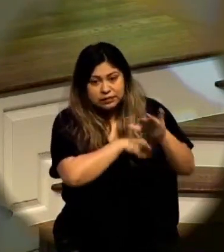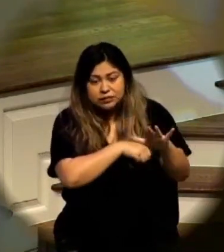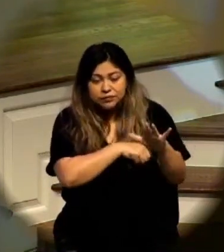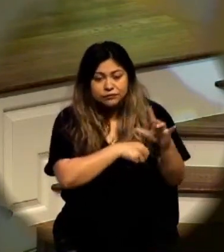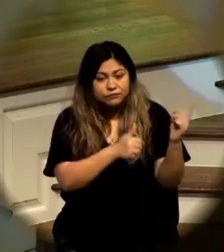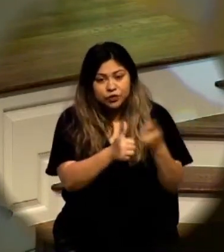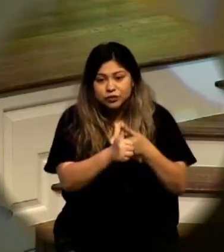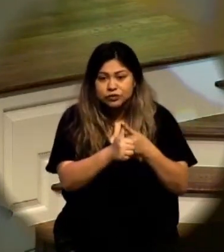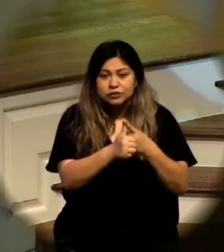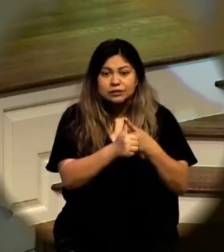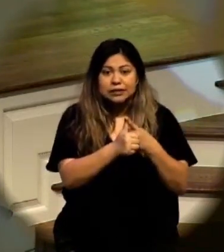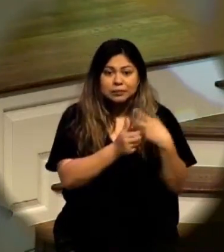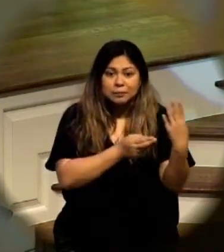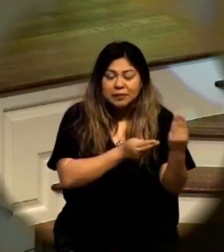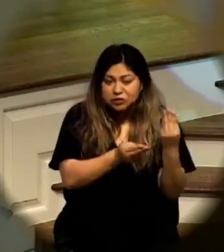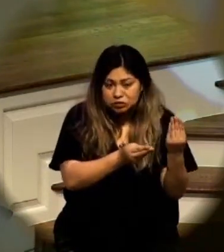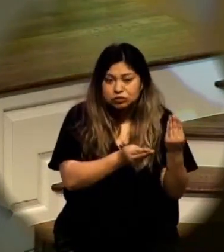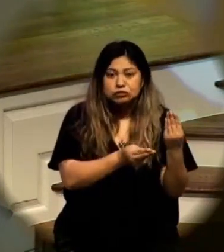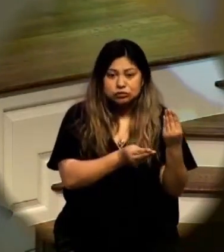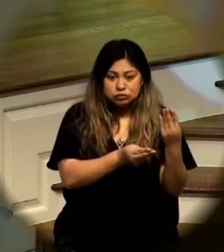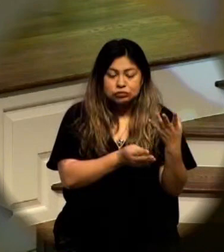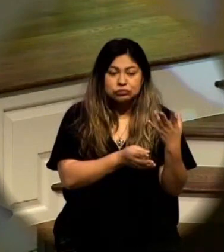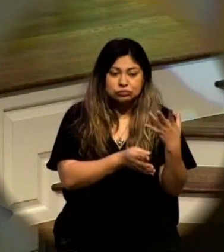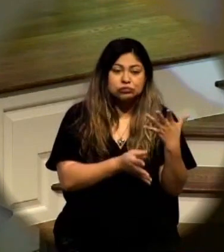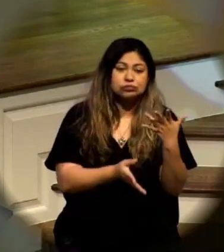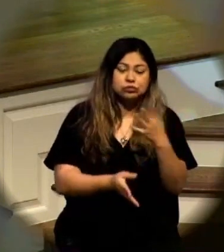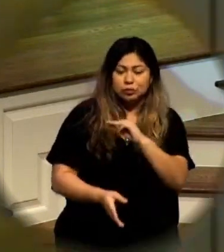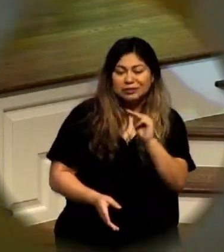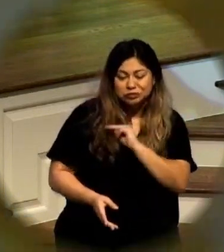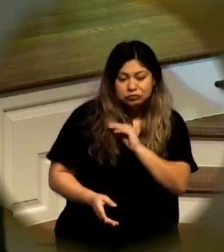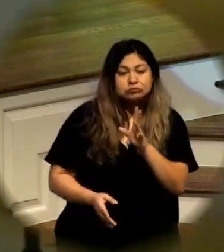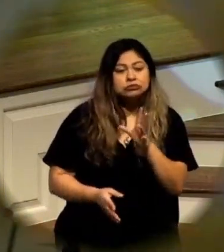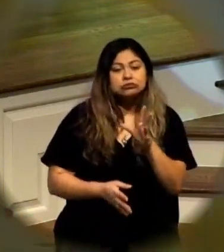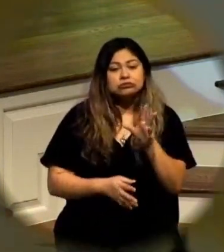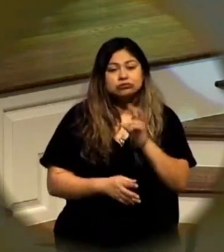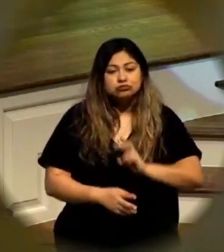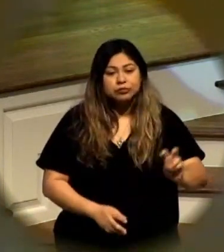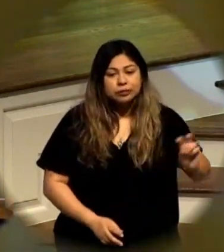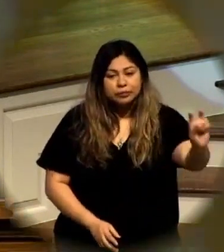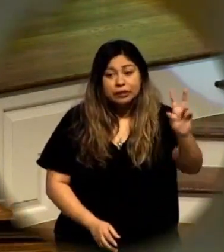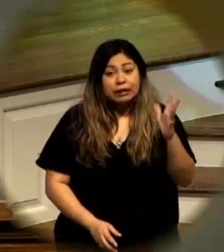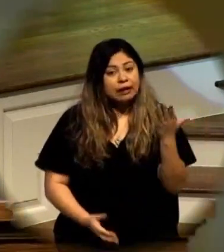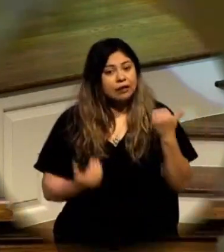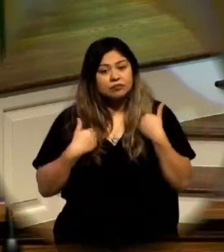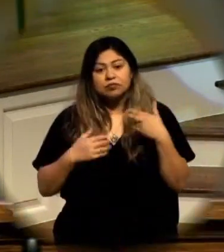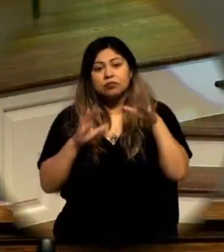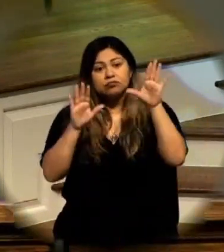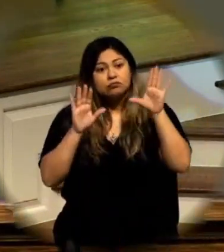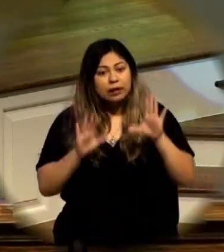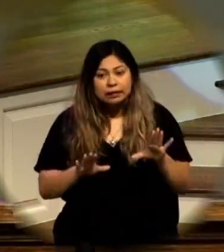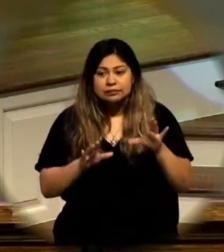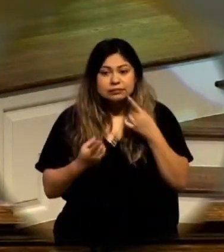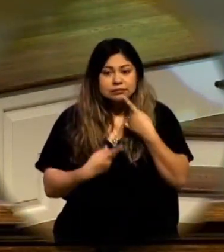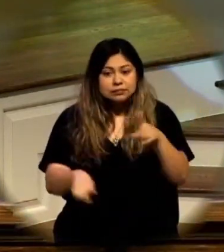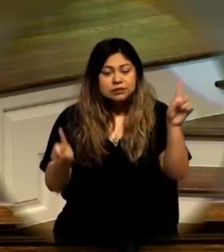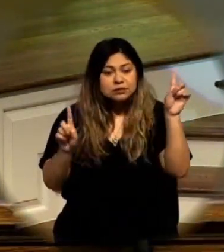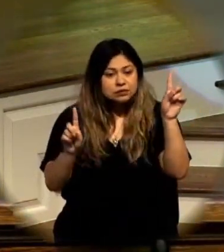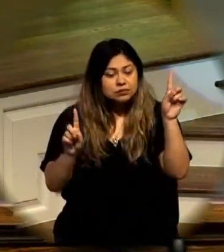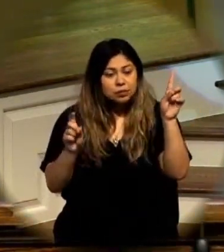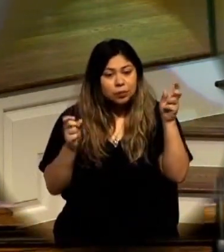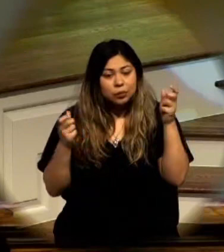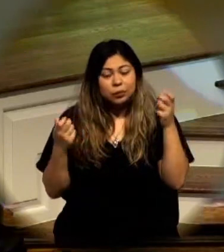out into the world to carry on the ministry of Jesus, and they have great success. So much success that the